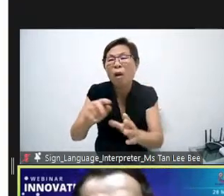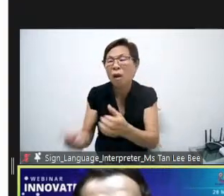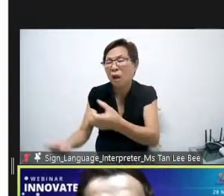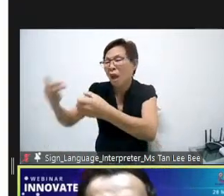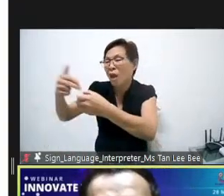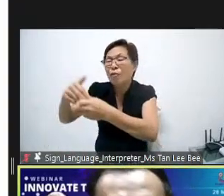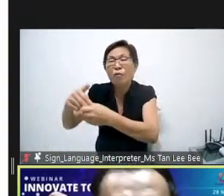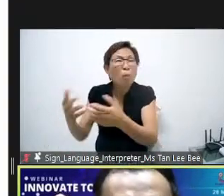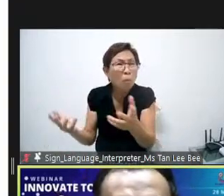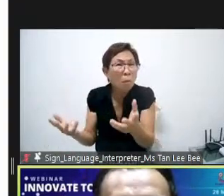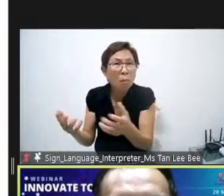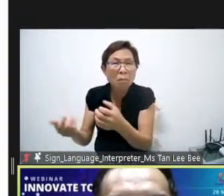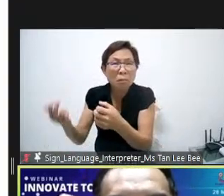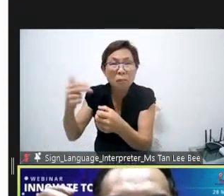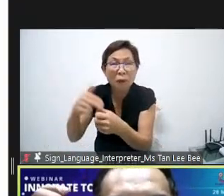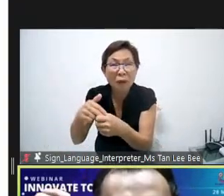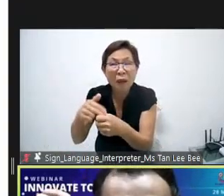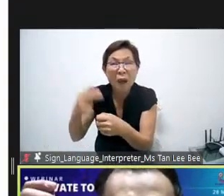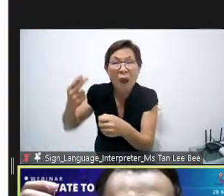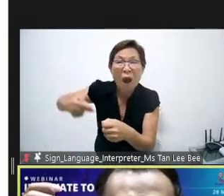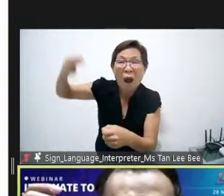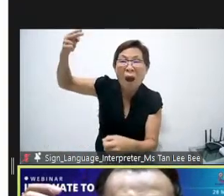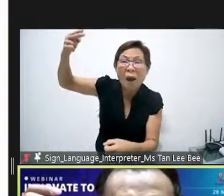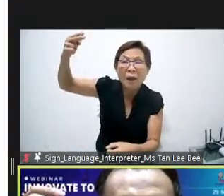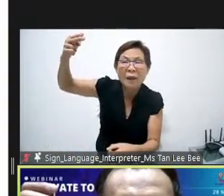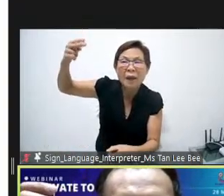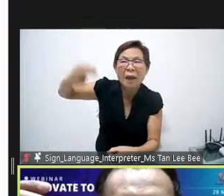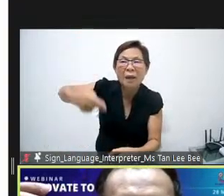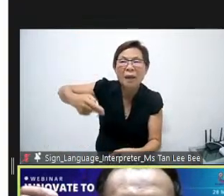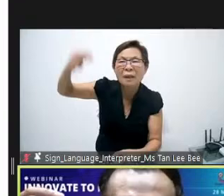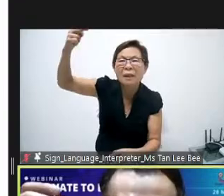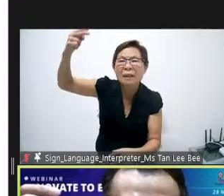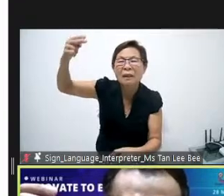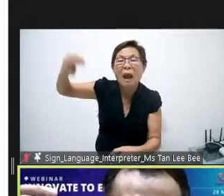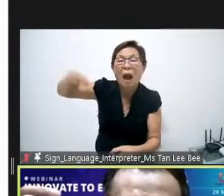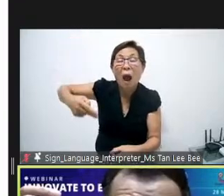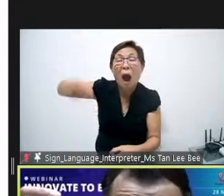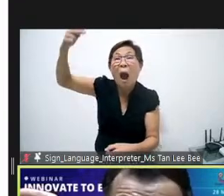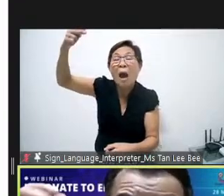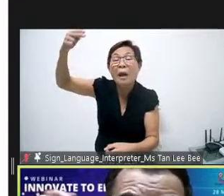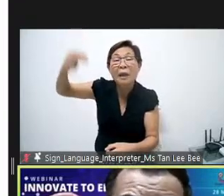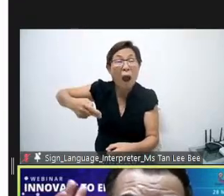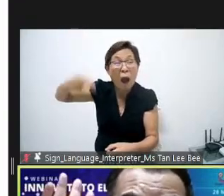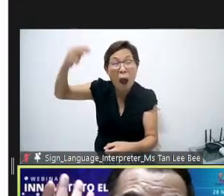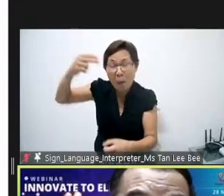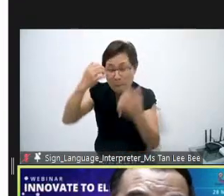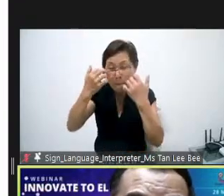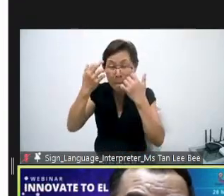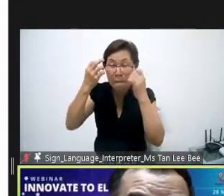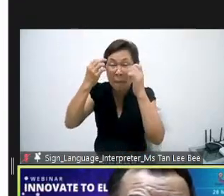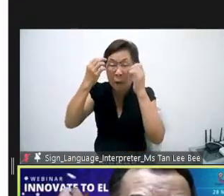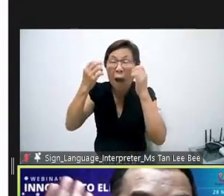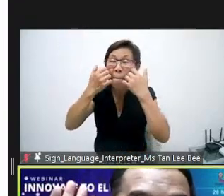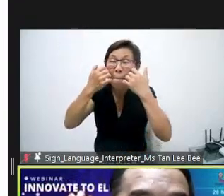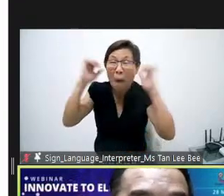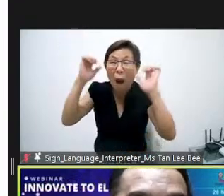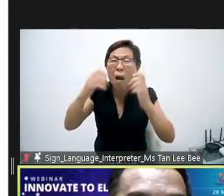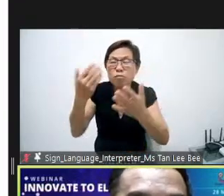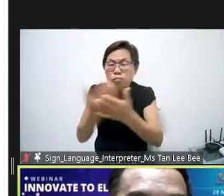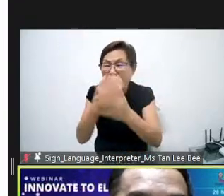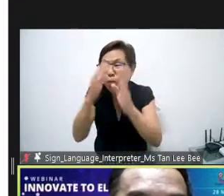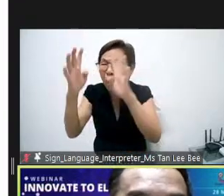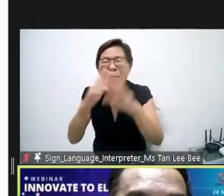as high impact or high end innovation. But then don't